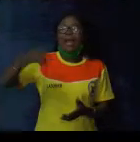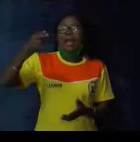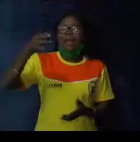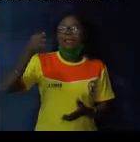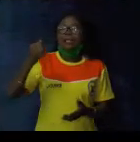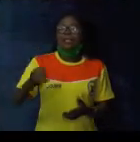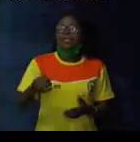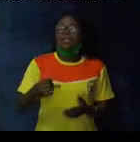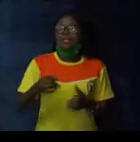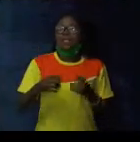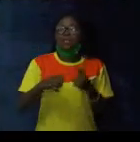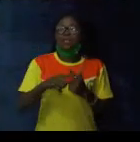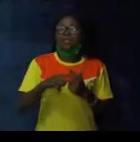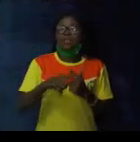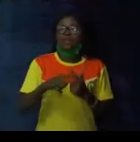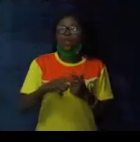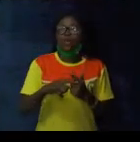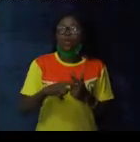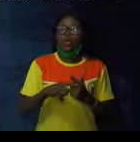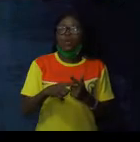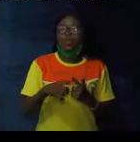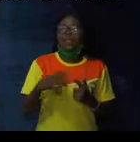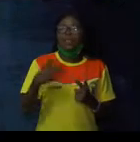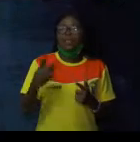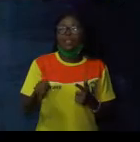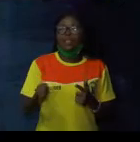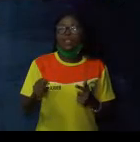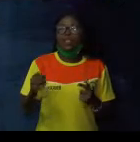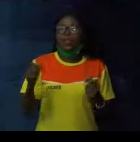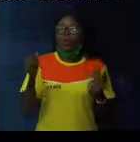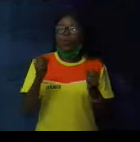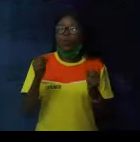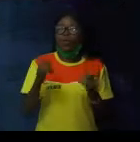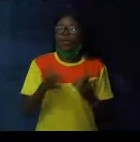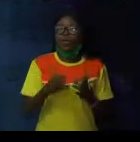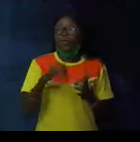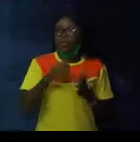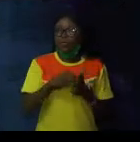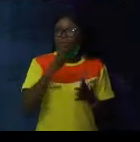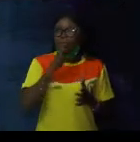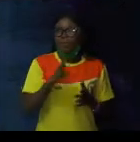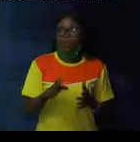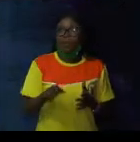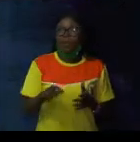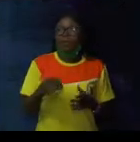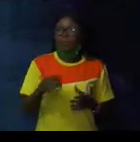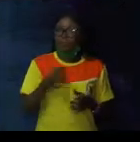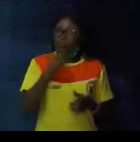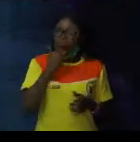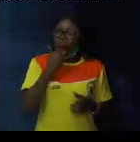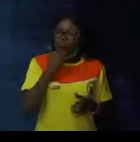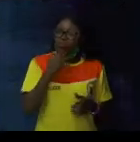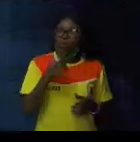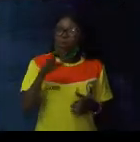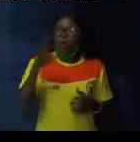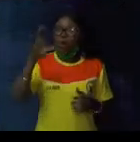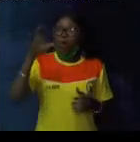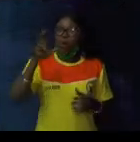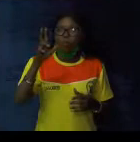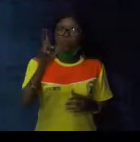is. And that is wrong because the higher the temperature, the hotter it will be. All these other statements are